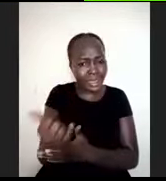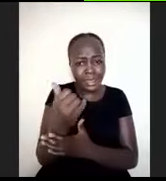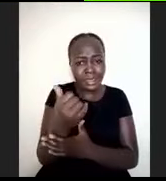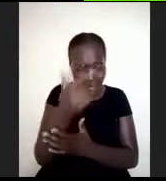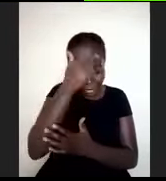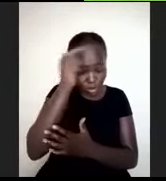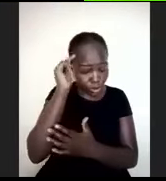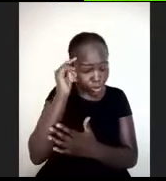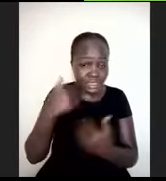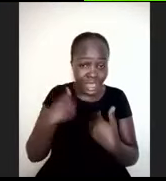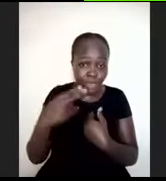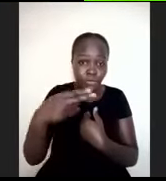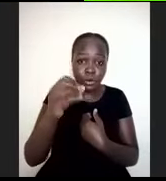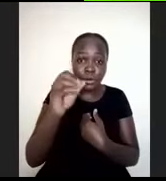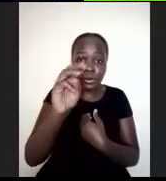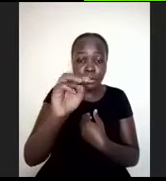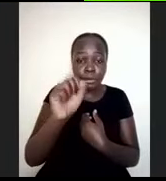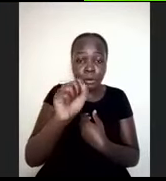homosexuality.